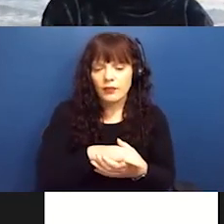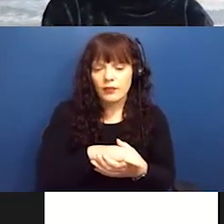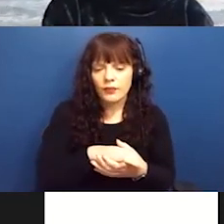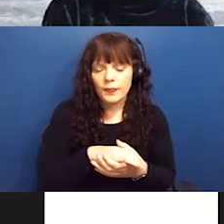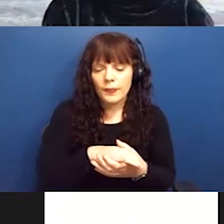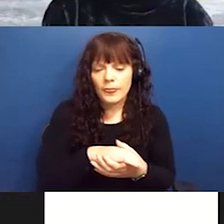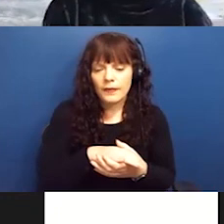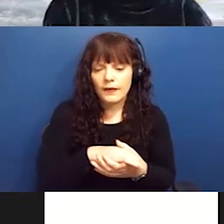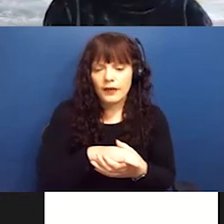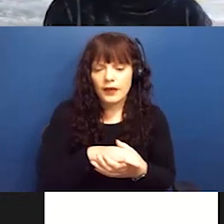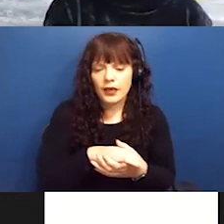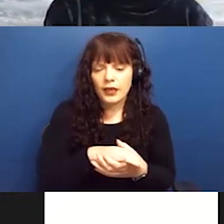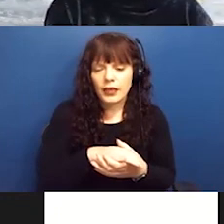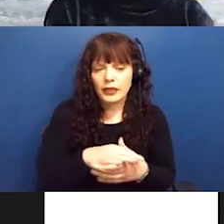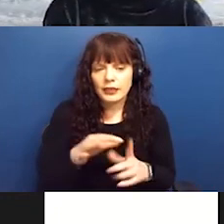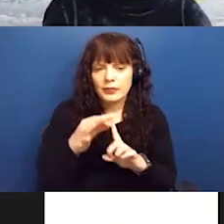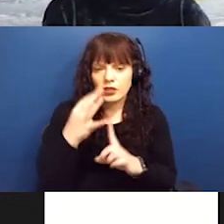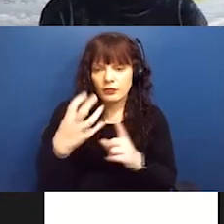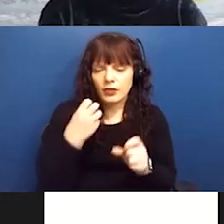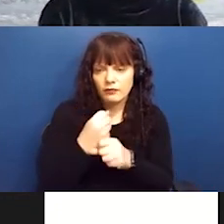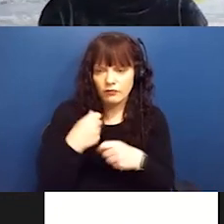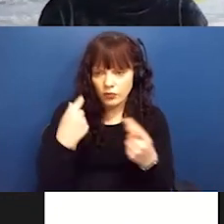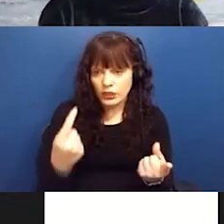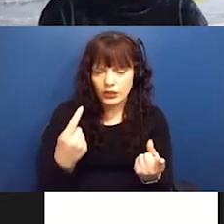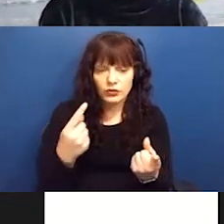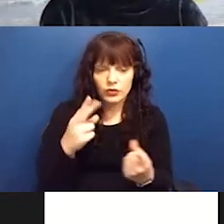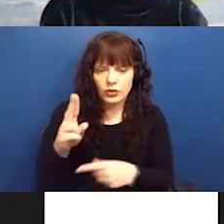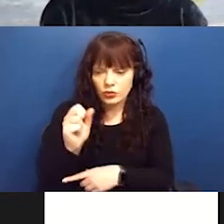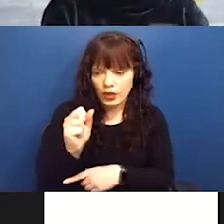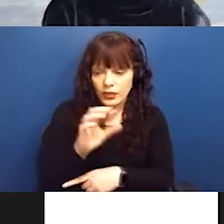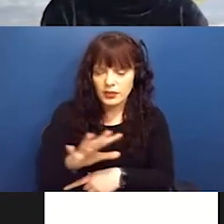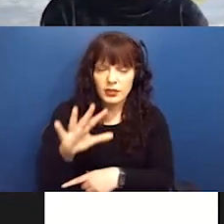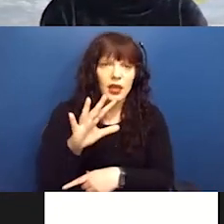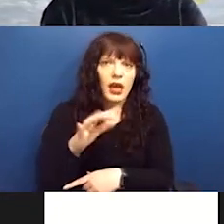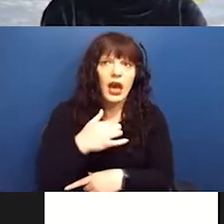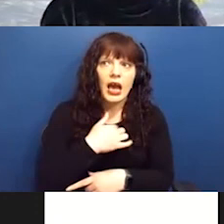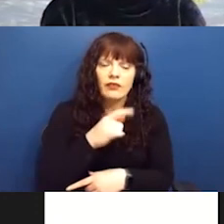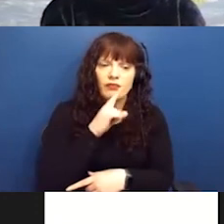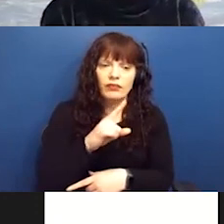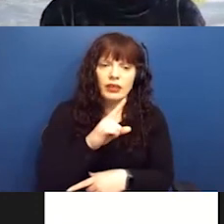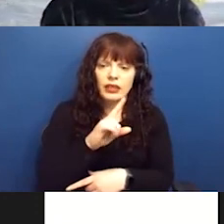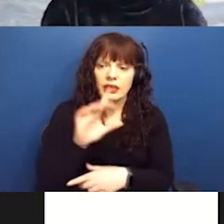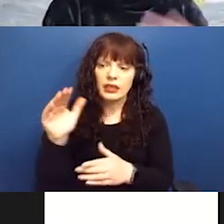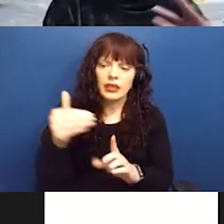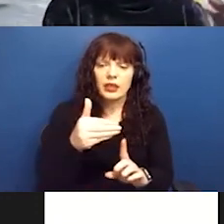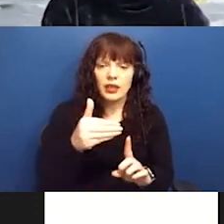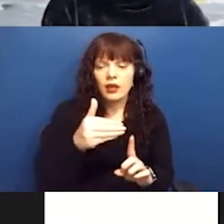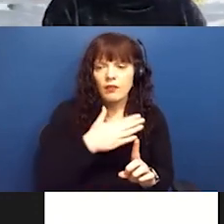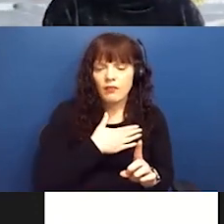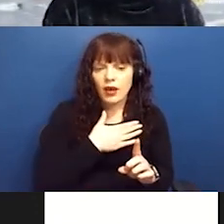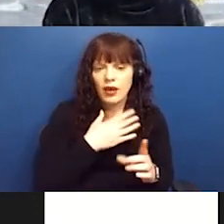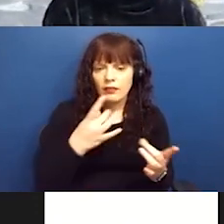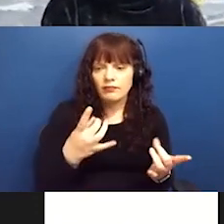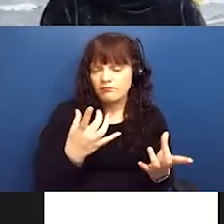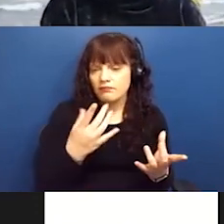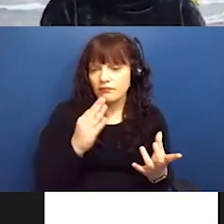I have, especially over the last 4 years in the United States, really returned to my meditation that I had let